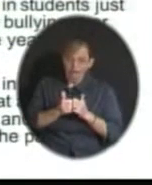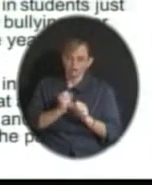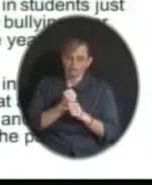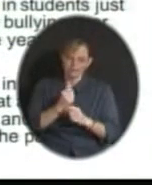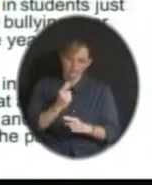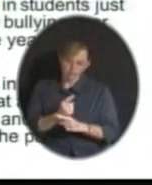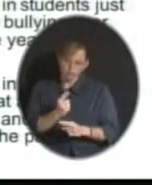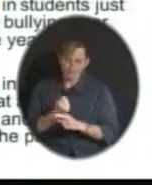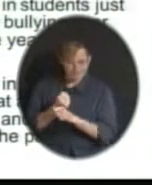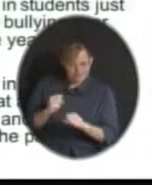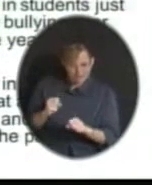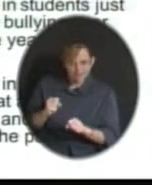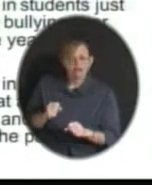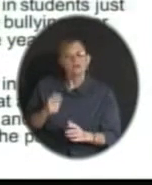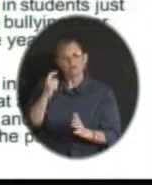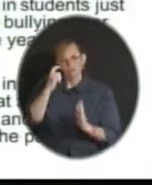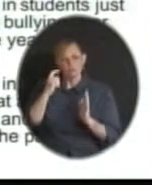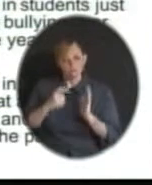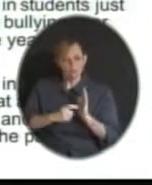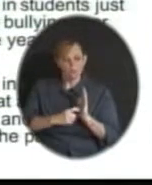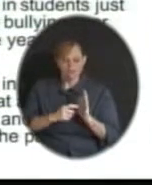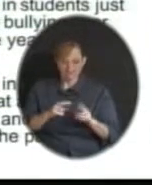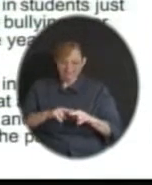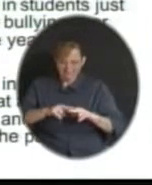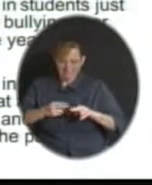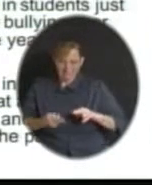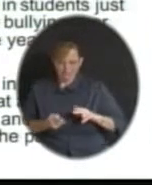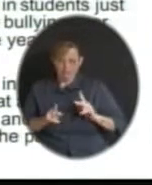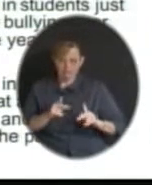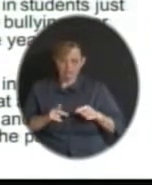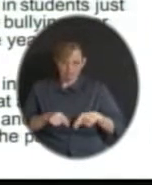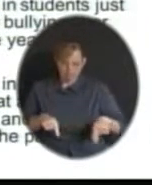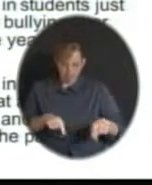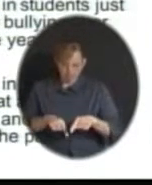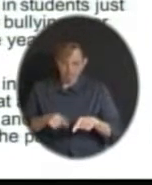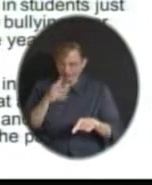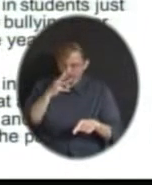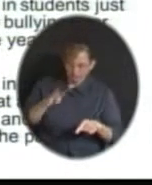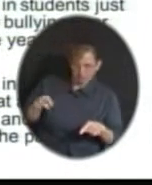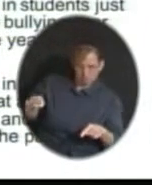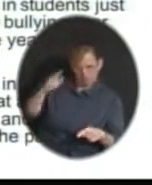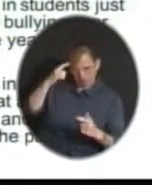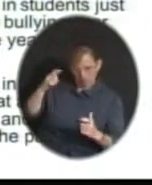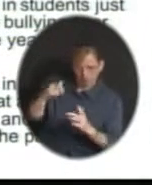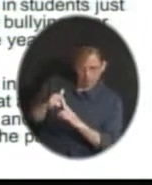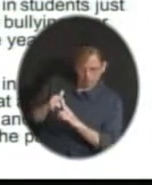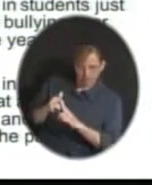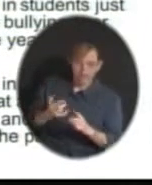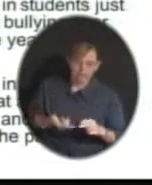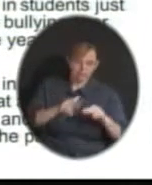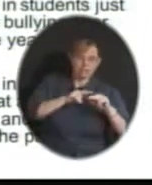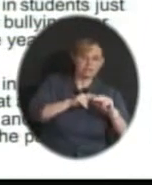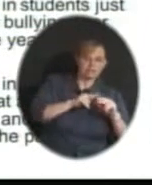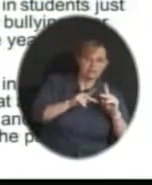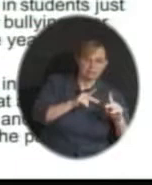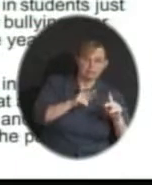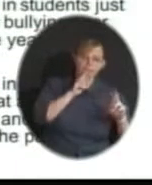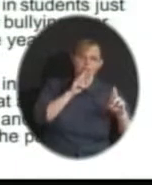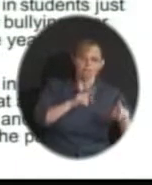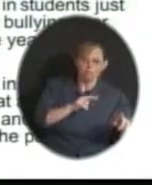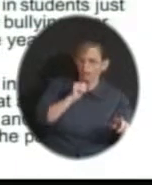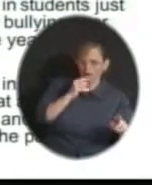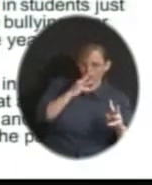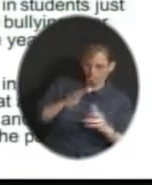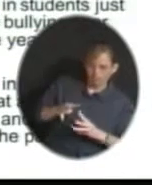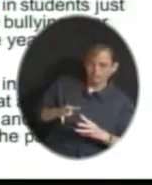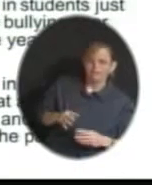nice decrease, a decrease in those that say they're ignoring it, which is an increase in those that are not ignoring it. The last piece is something we're just going to watch a